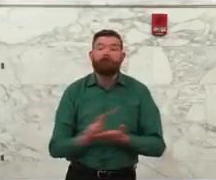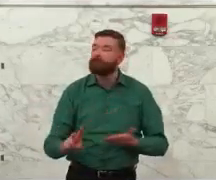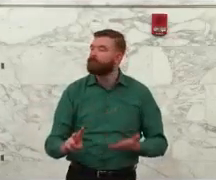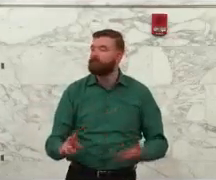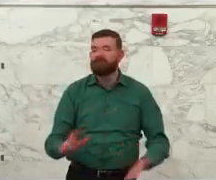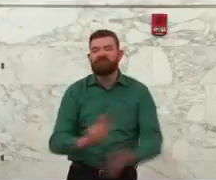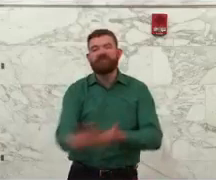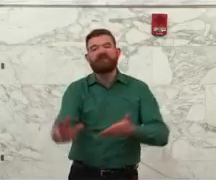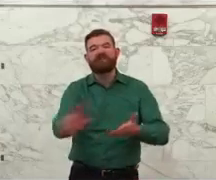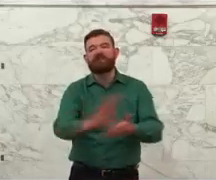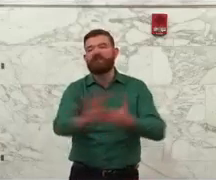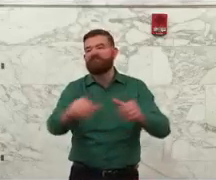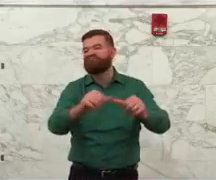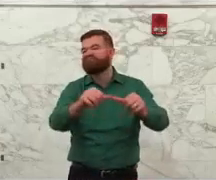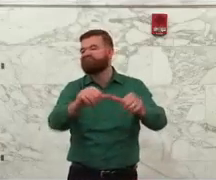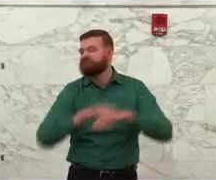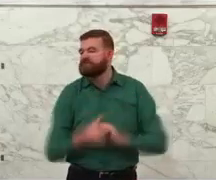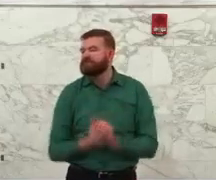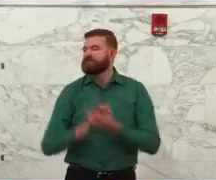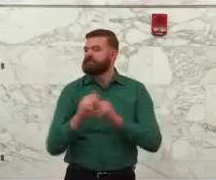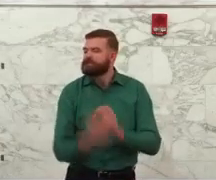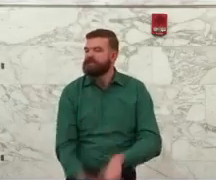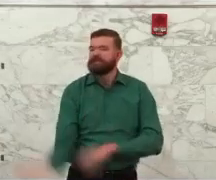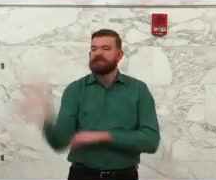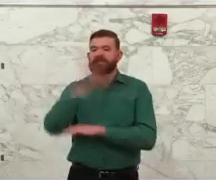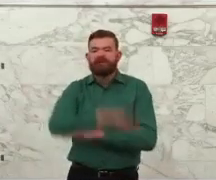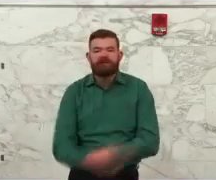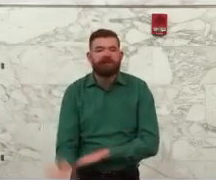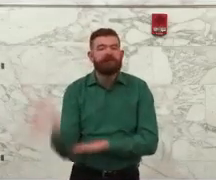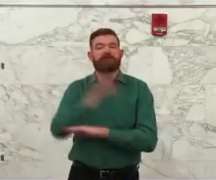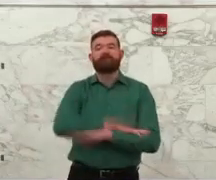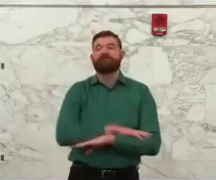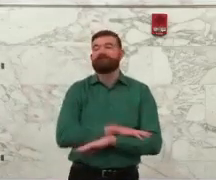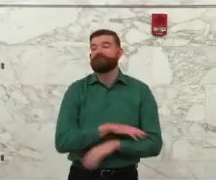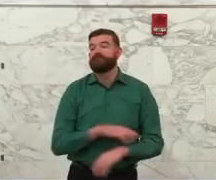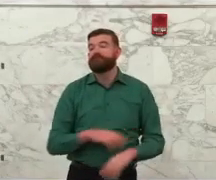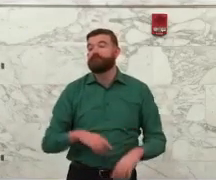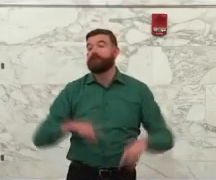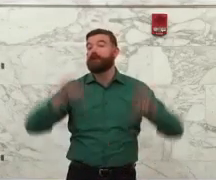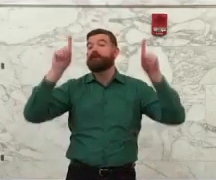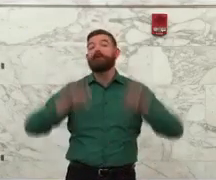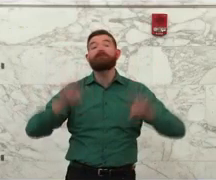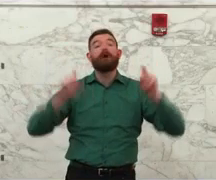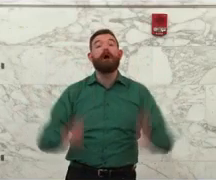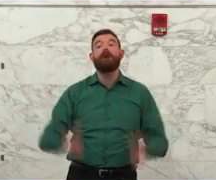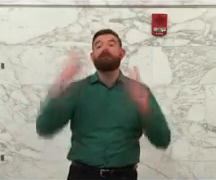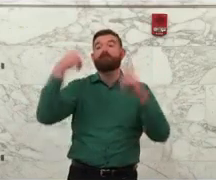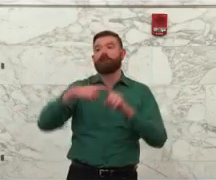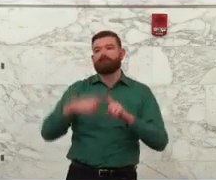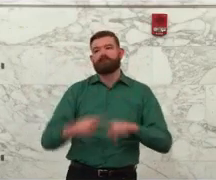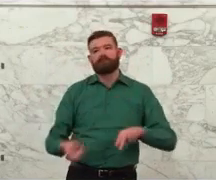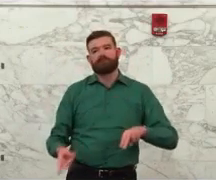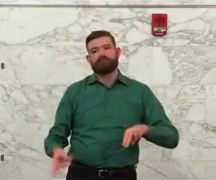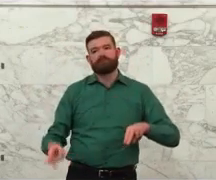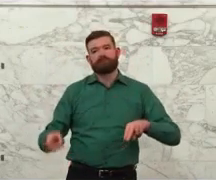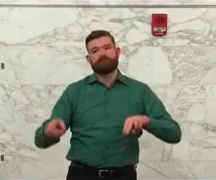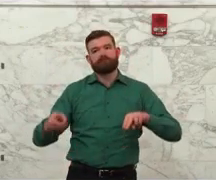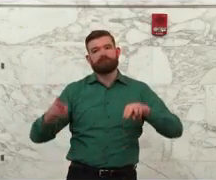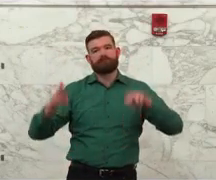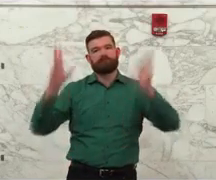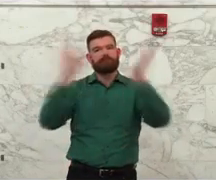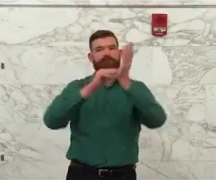going up. They're going up into the thousands. That's both, gives us a sense of how significant this is, but it gives us the